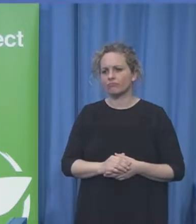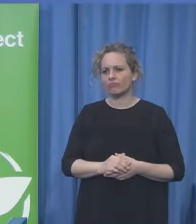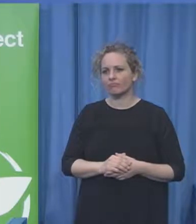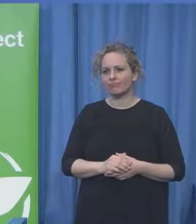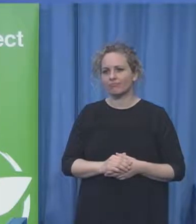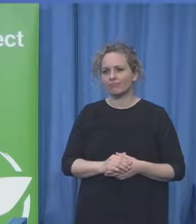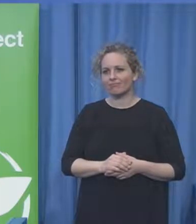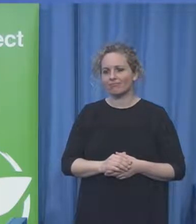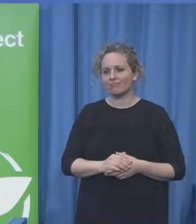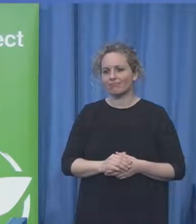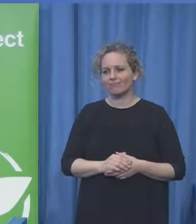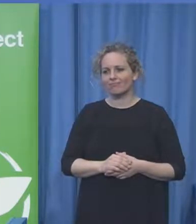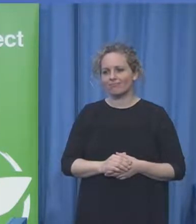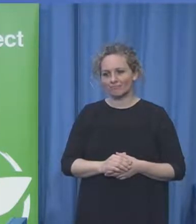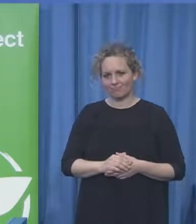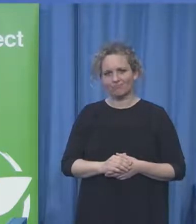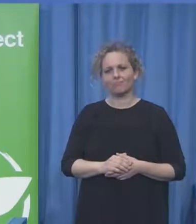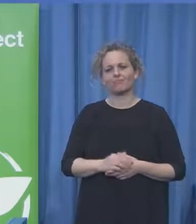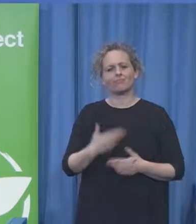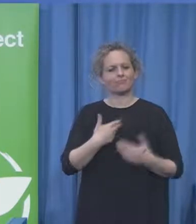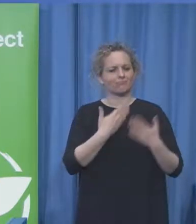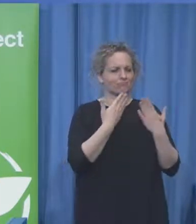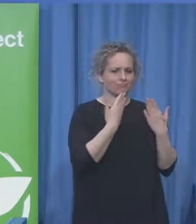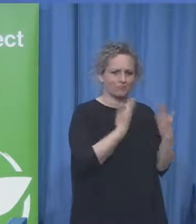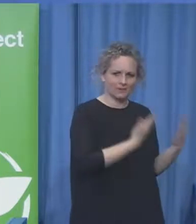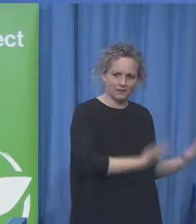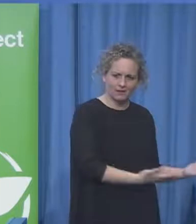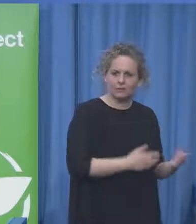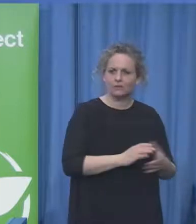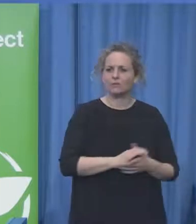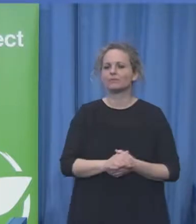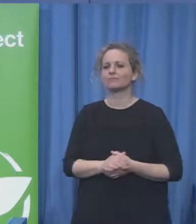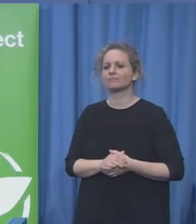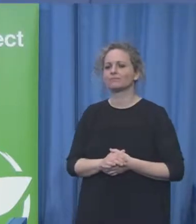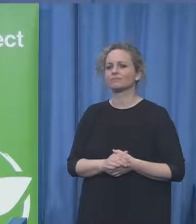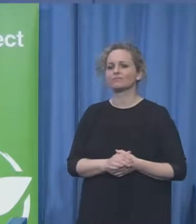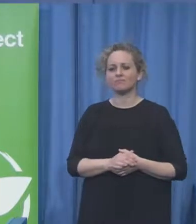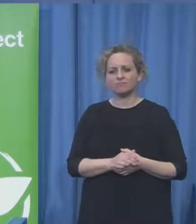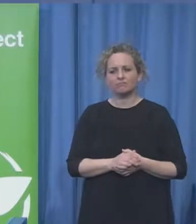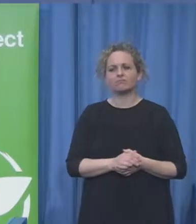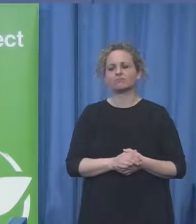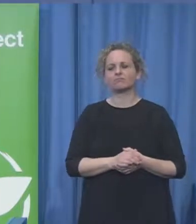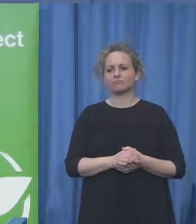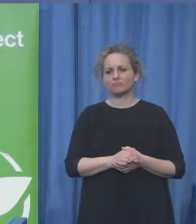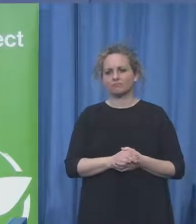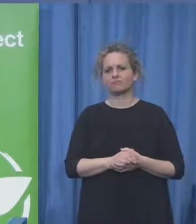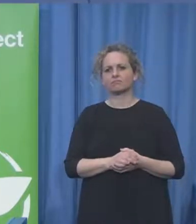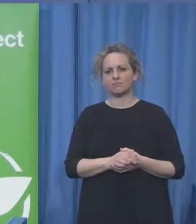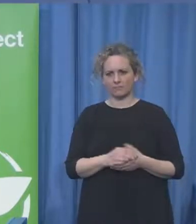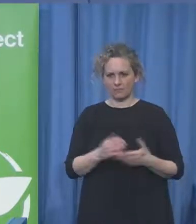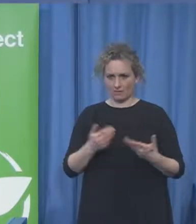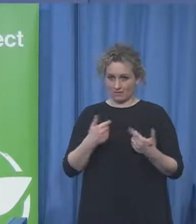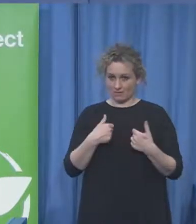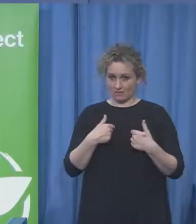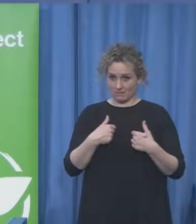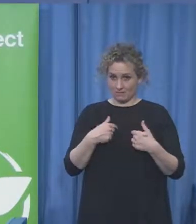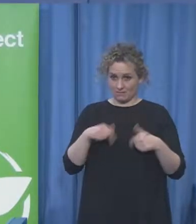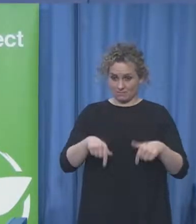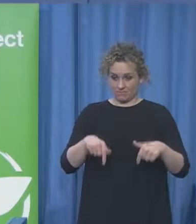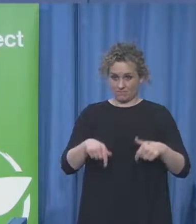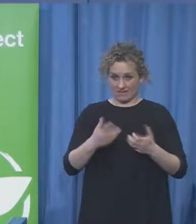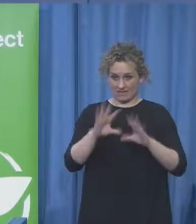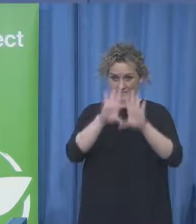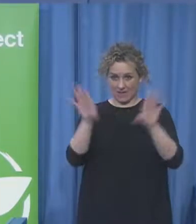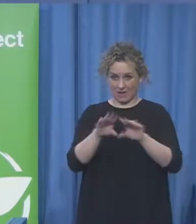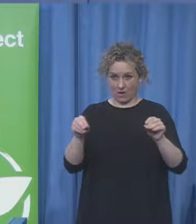Yes, thank you so much. At the very beginning, I was very impressed that, at the opening